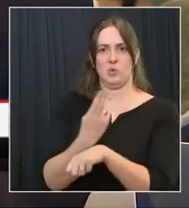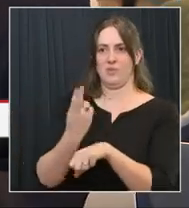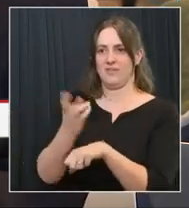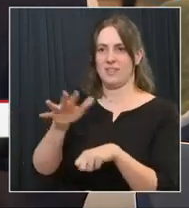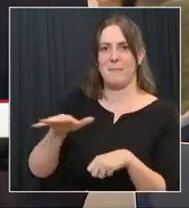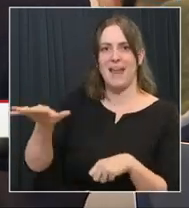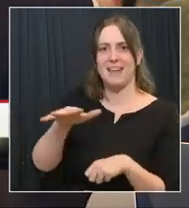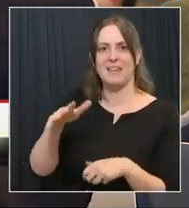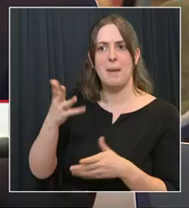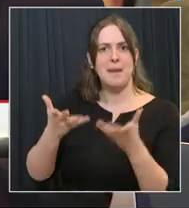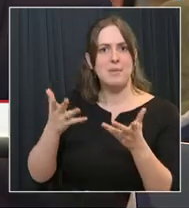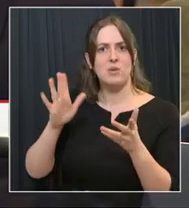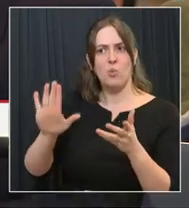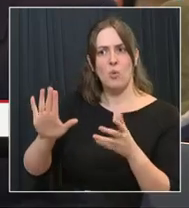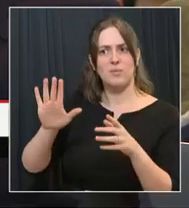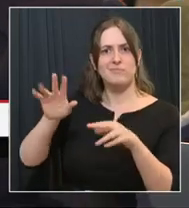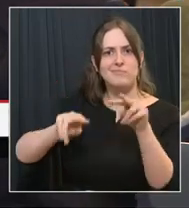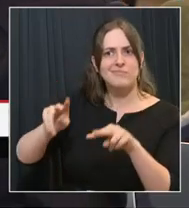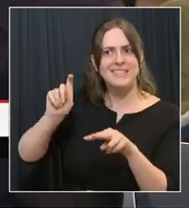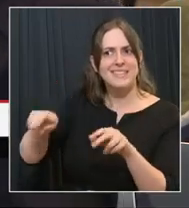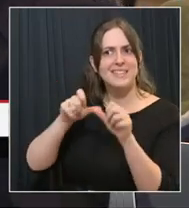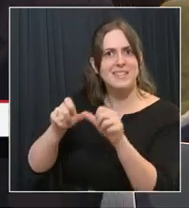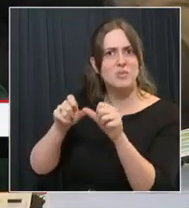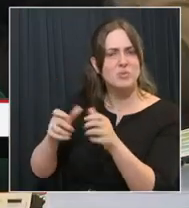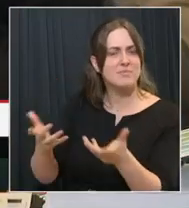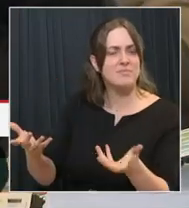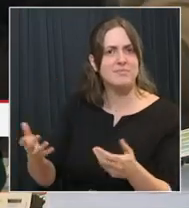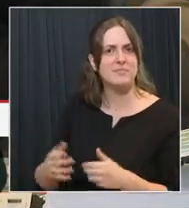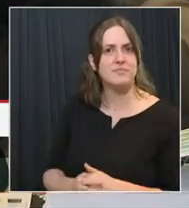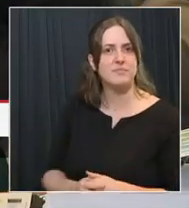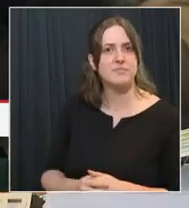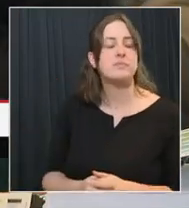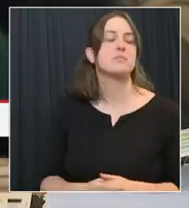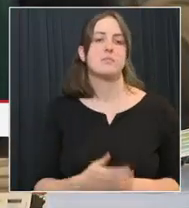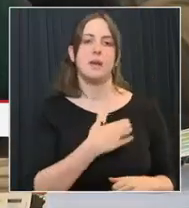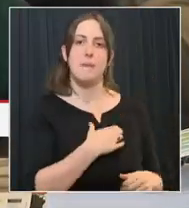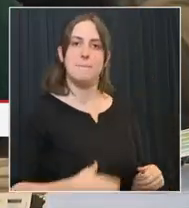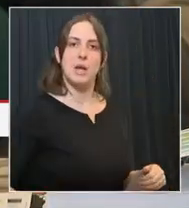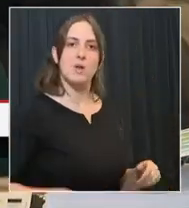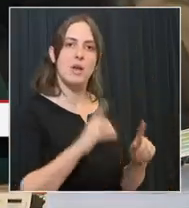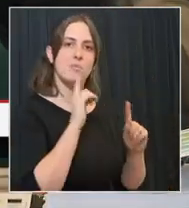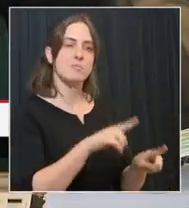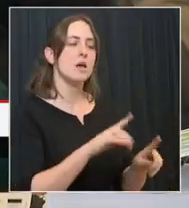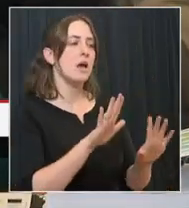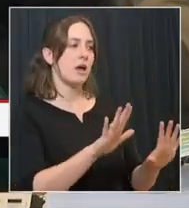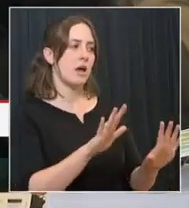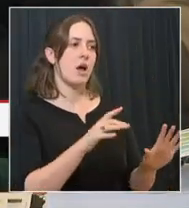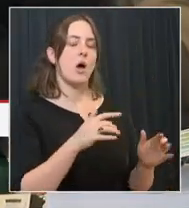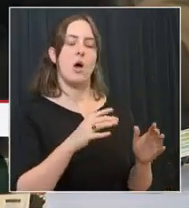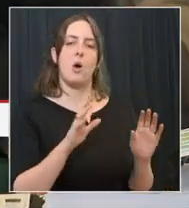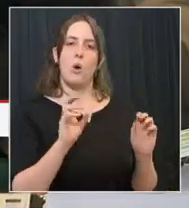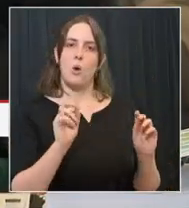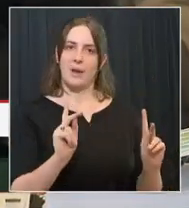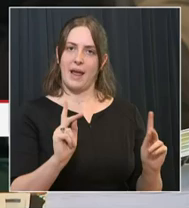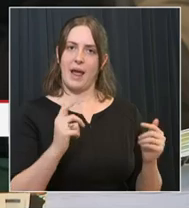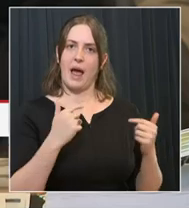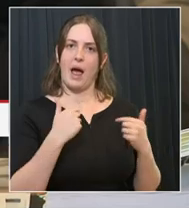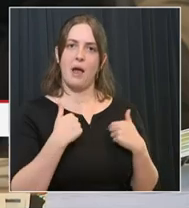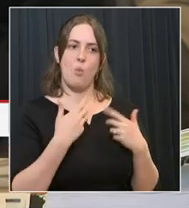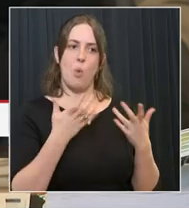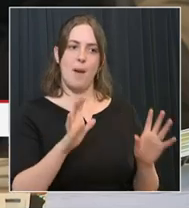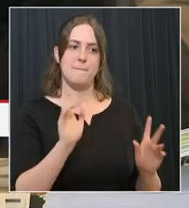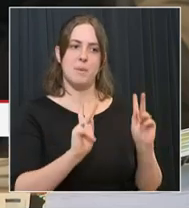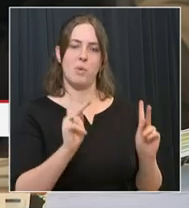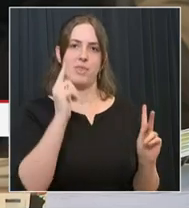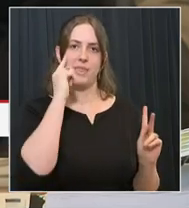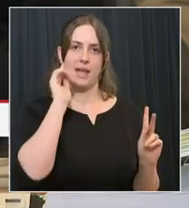continue. Okay, and I don't mean to suggest, no one should take from this that our examination of our expenses